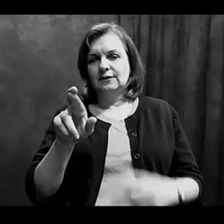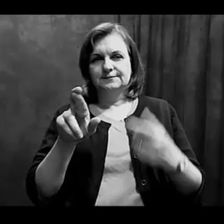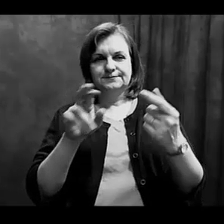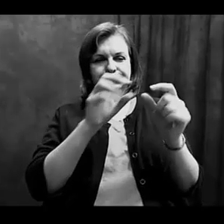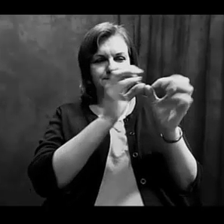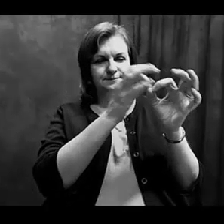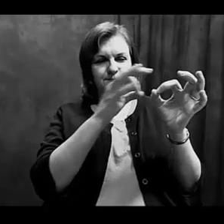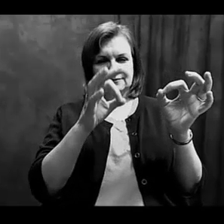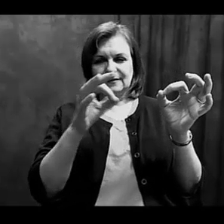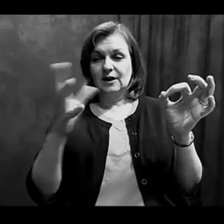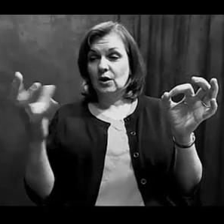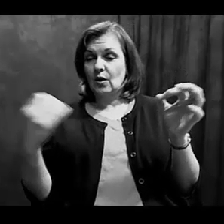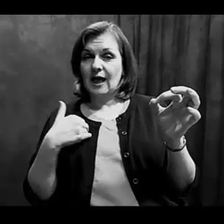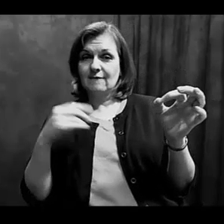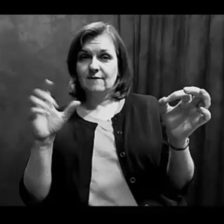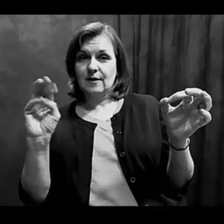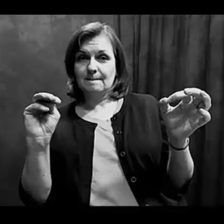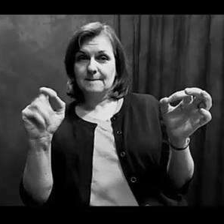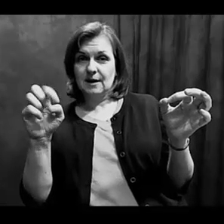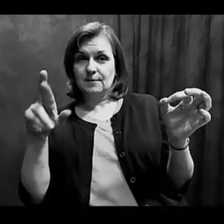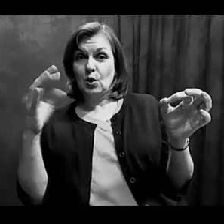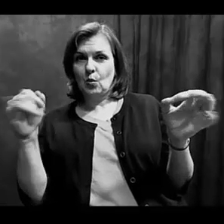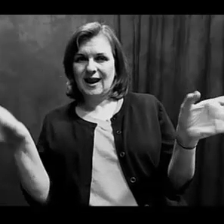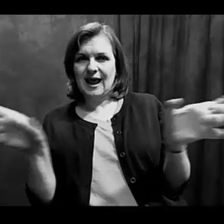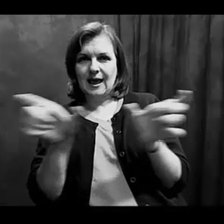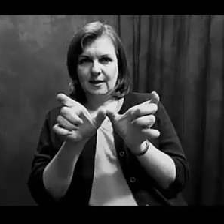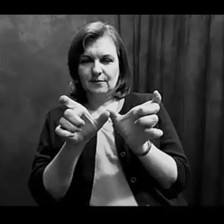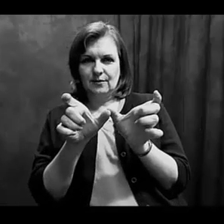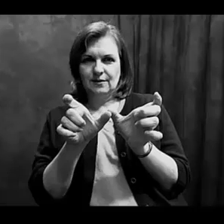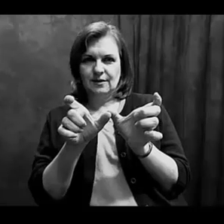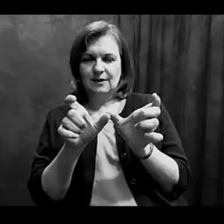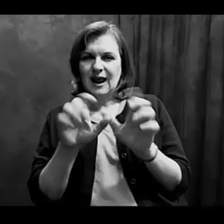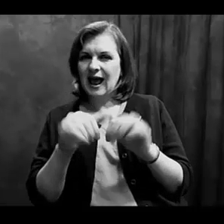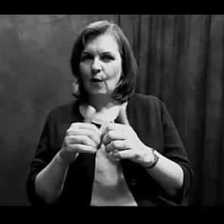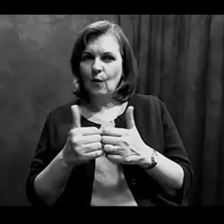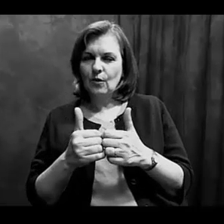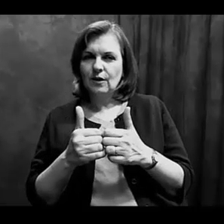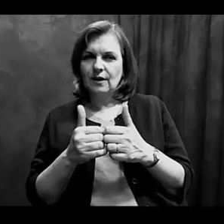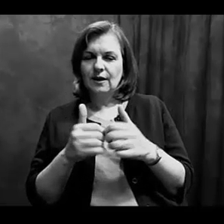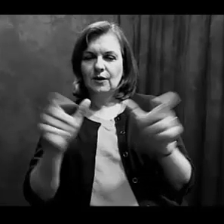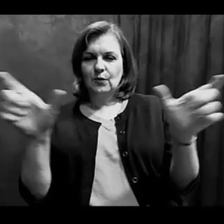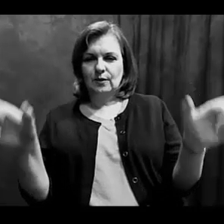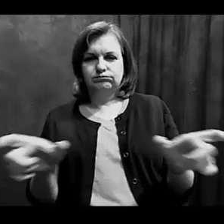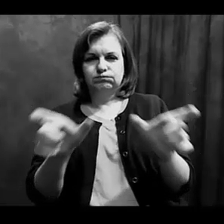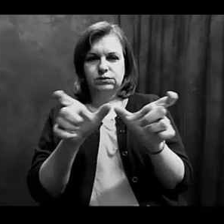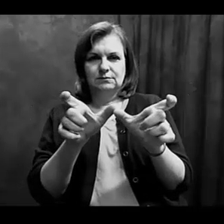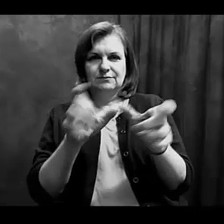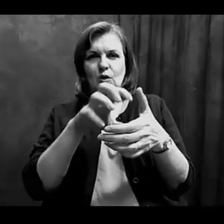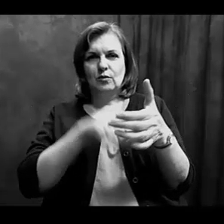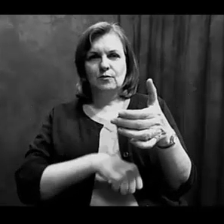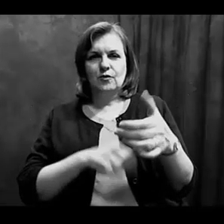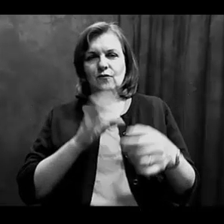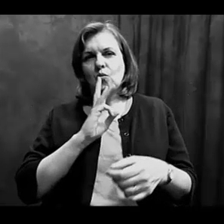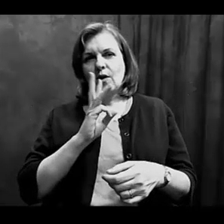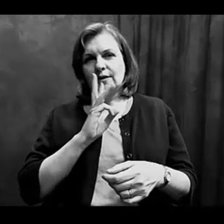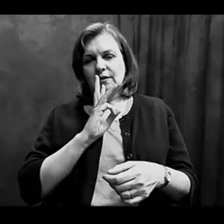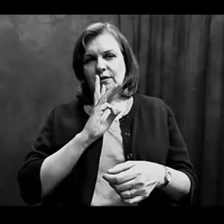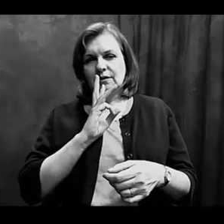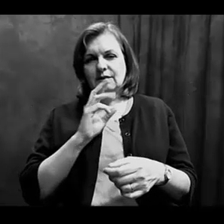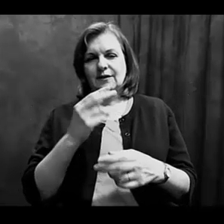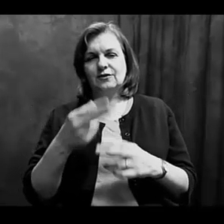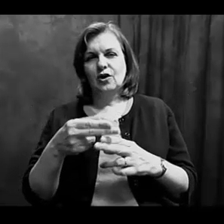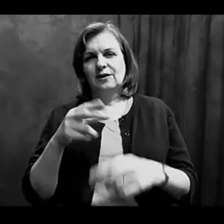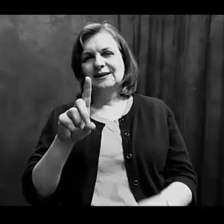short polymer with this monomer, and we want to add the 2 together. So to add the 2 together,